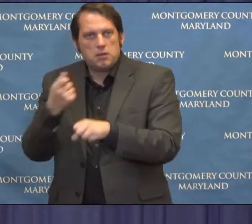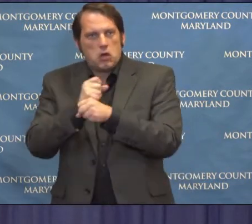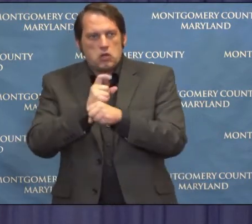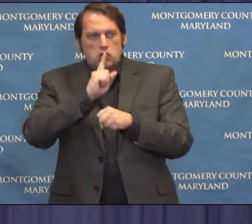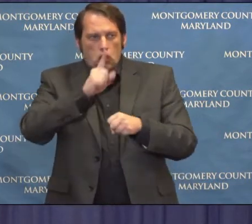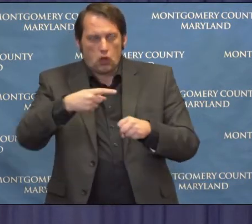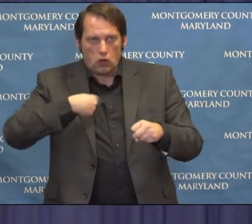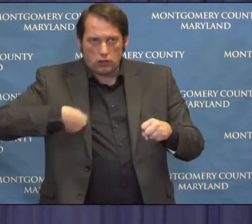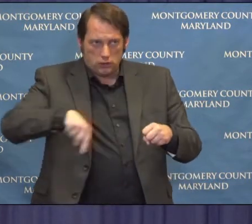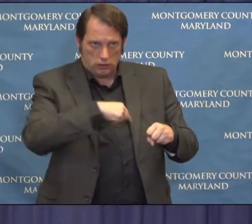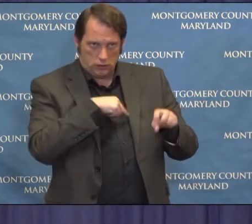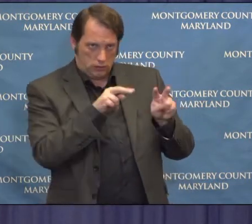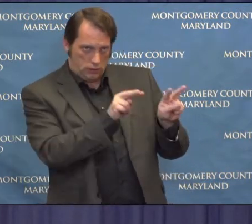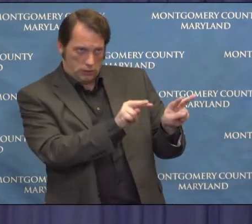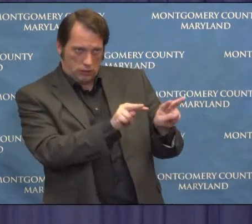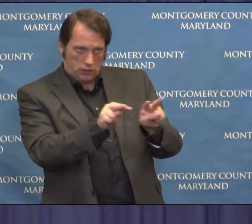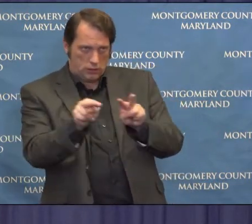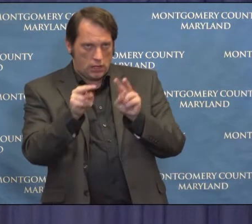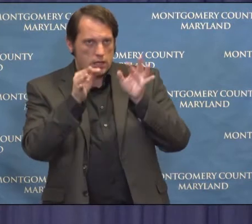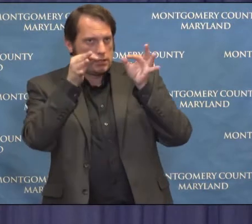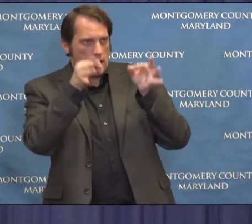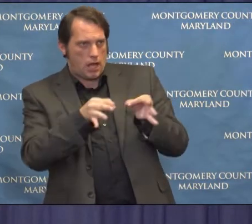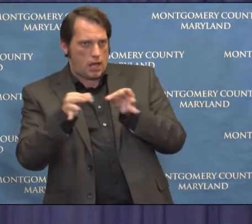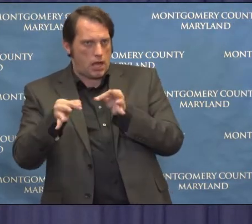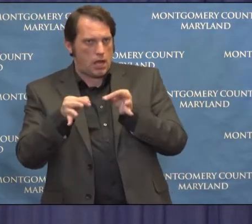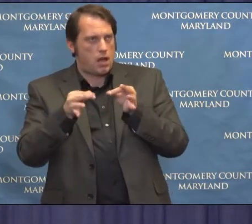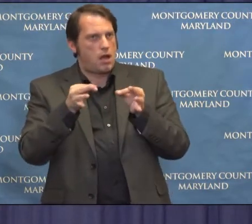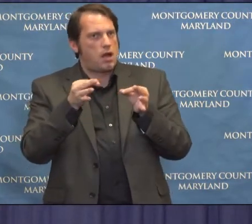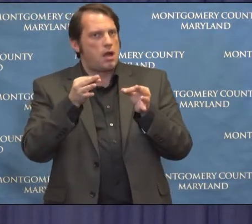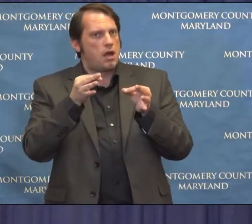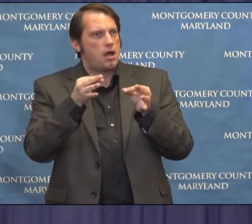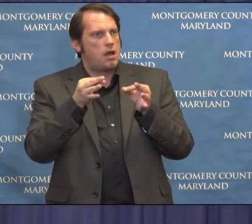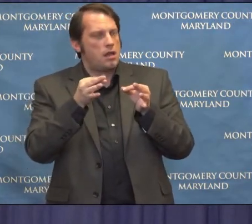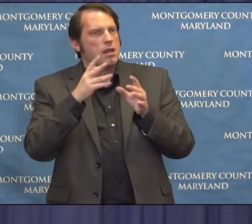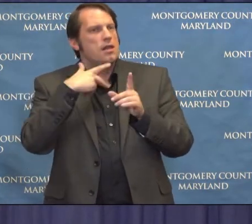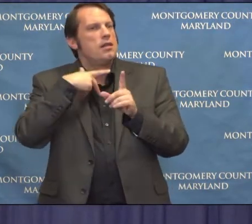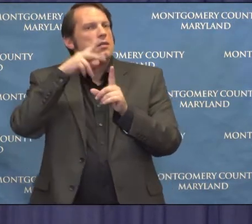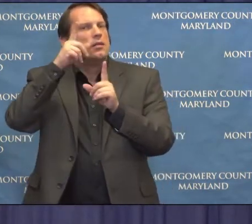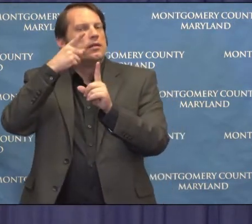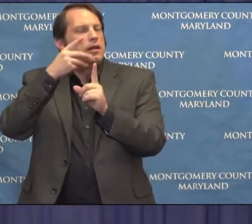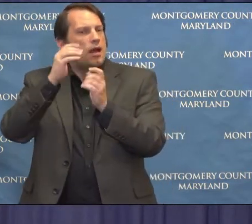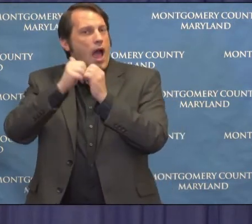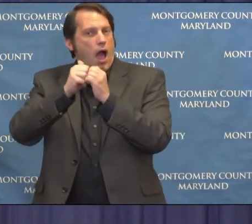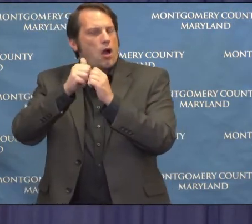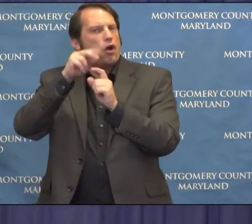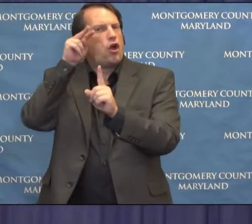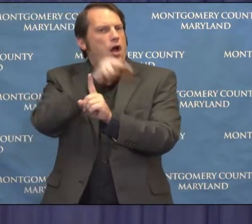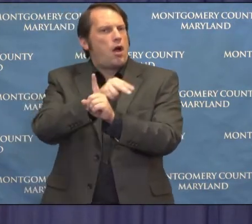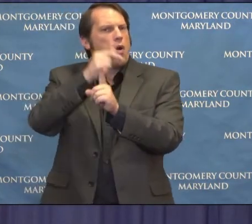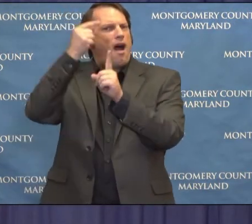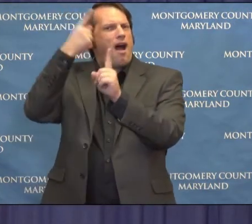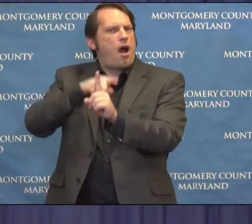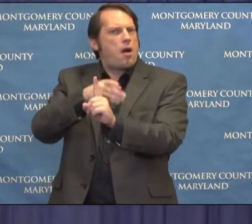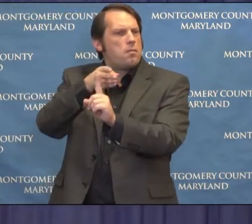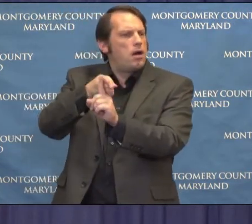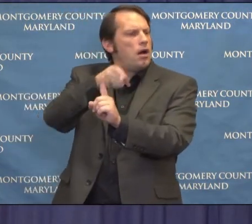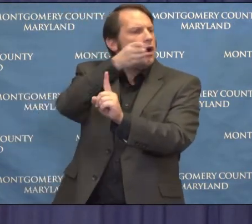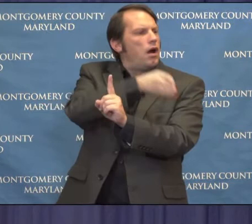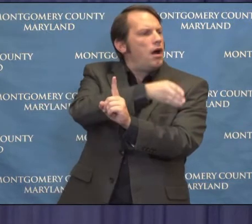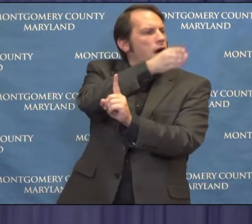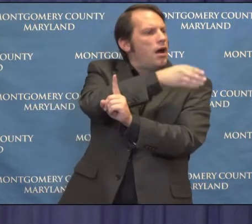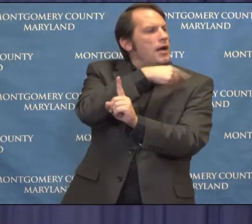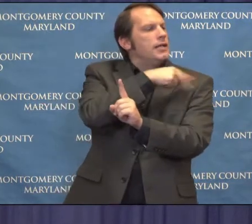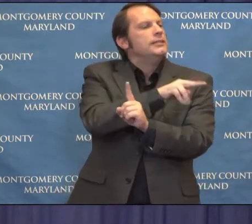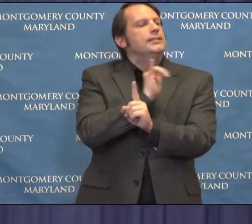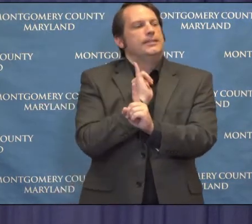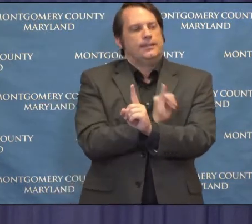things that we've learned from this that have made us safer, and be assured that we're going to continue the things that make us safe as